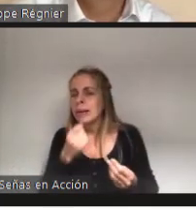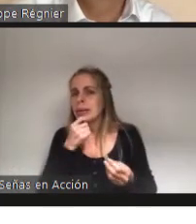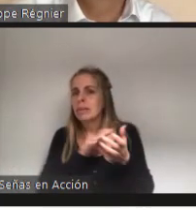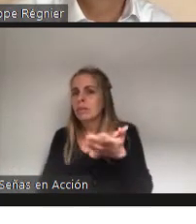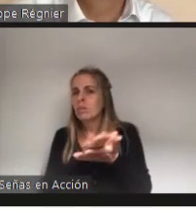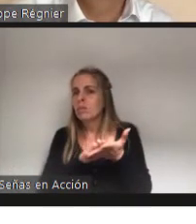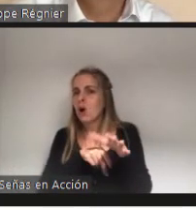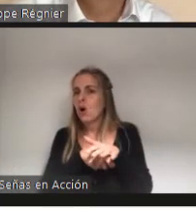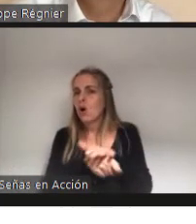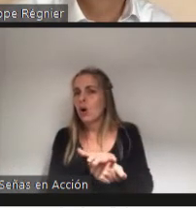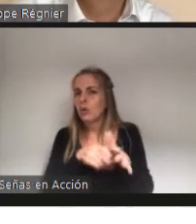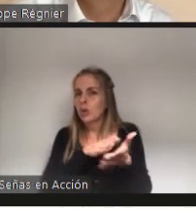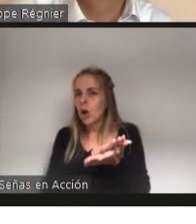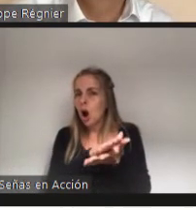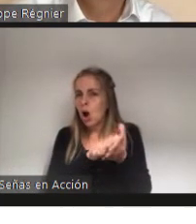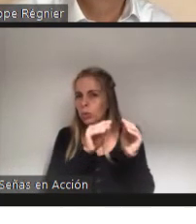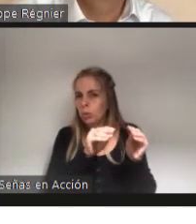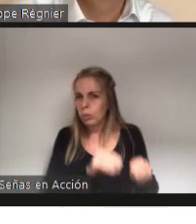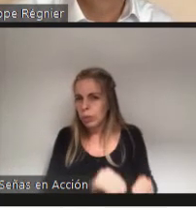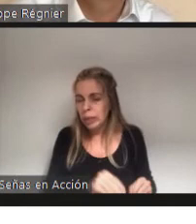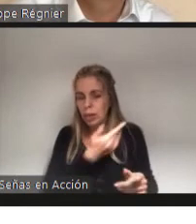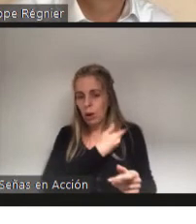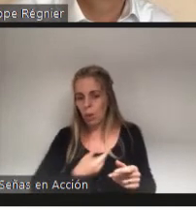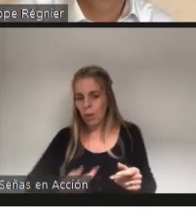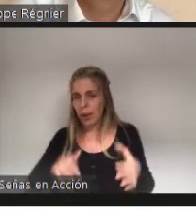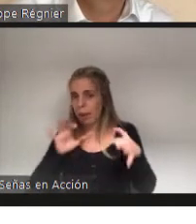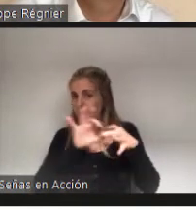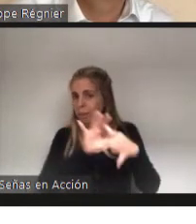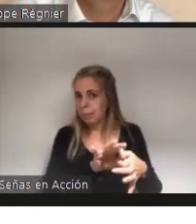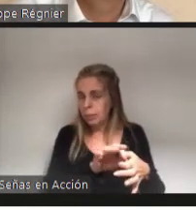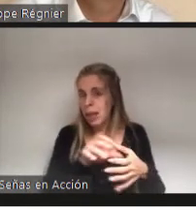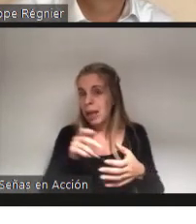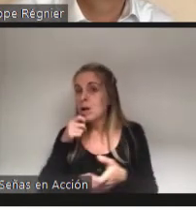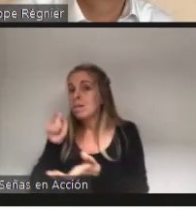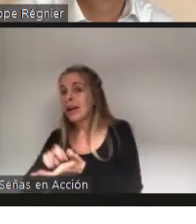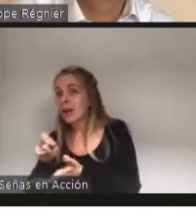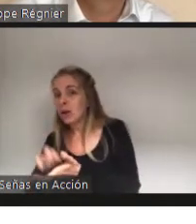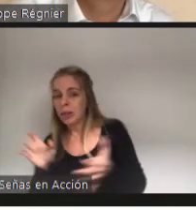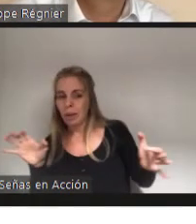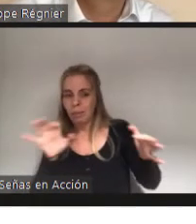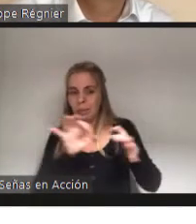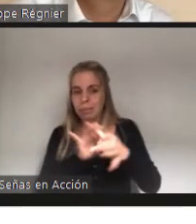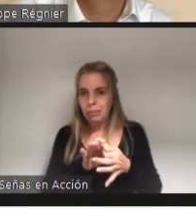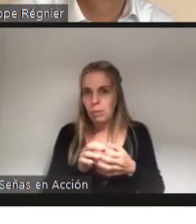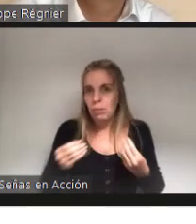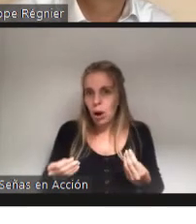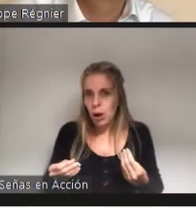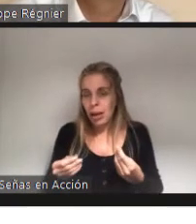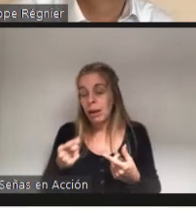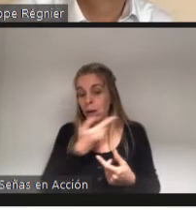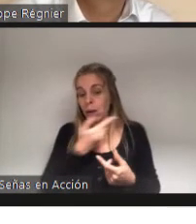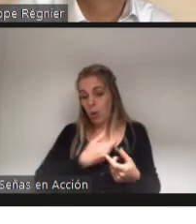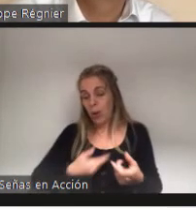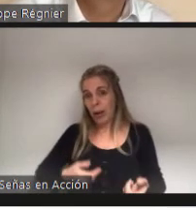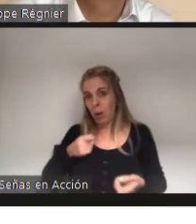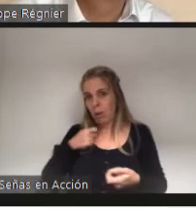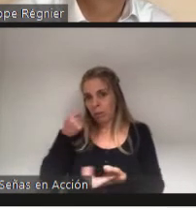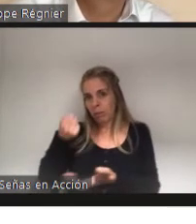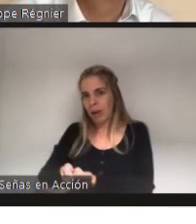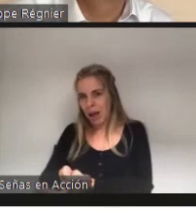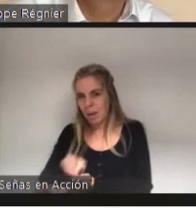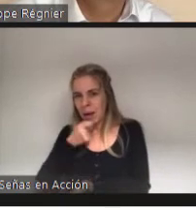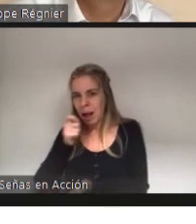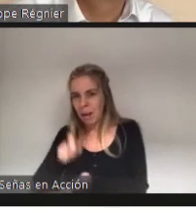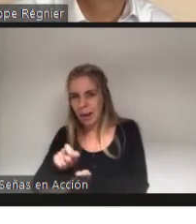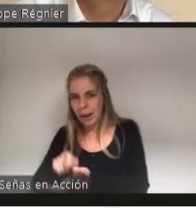corrupt relation that was necessary between the government and the media, because the media made a living on the government paying